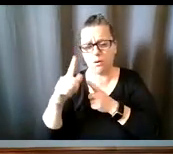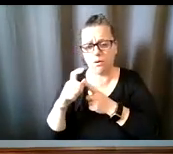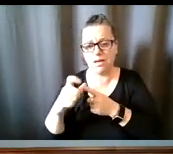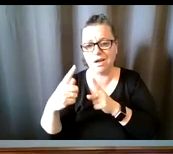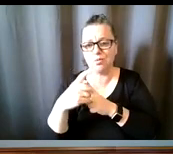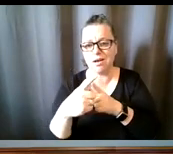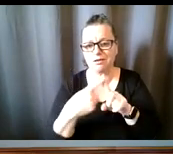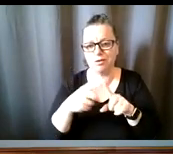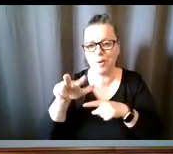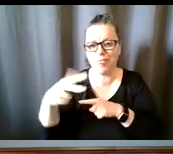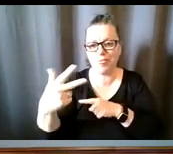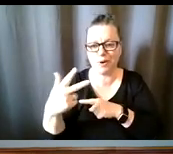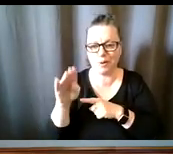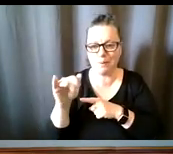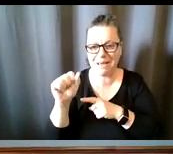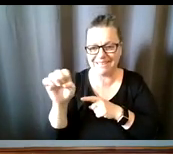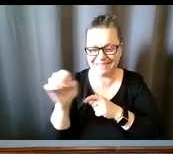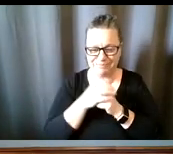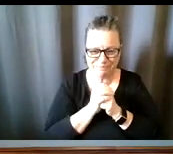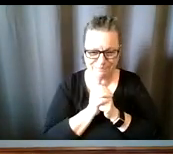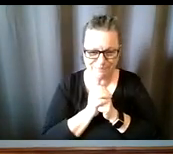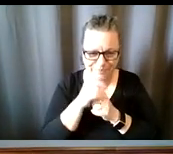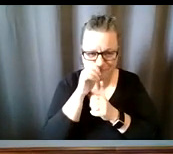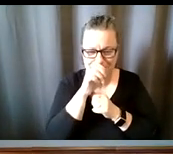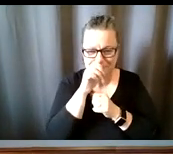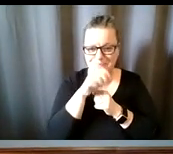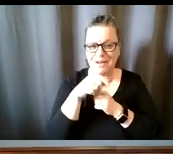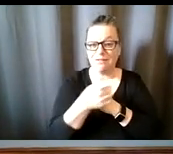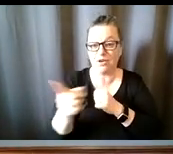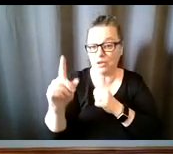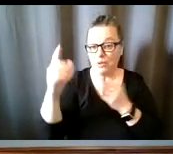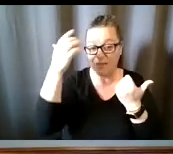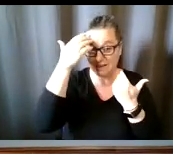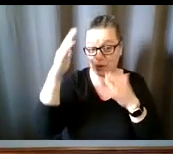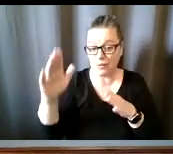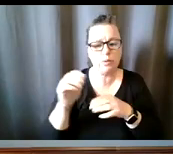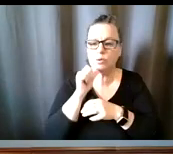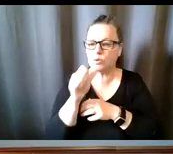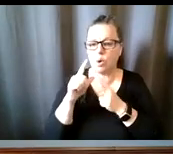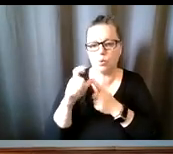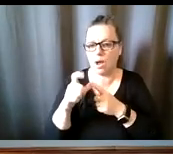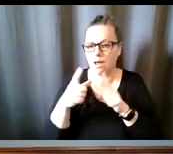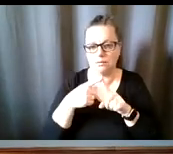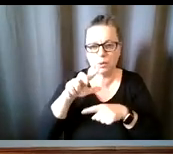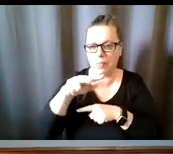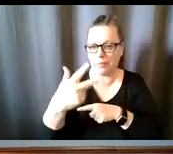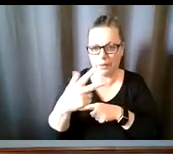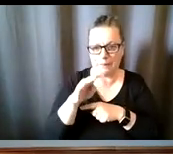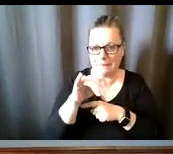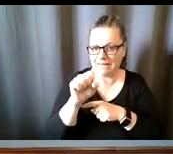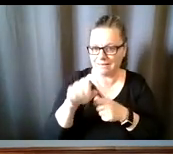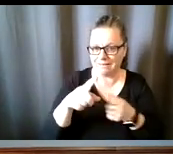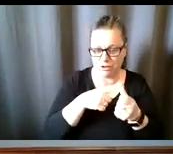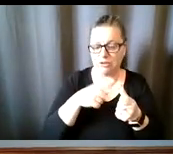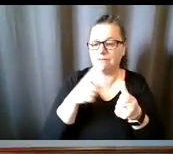base. Now, for those of you that are unfamiliar, you don't run to third base first. You actually run to